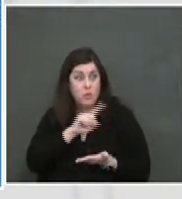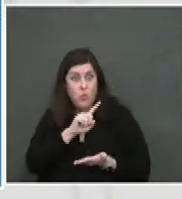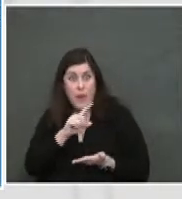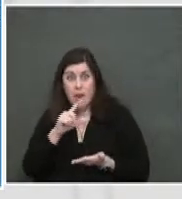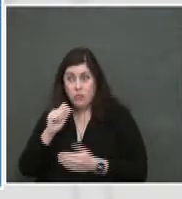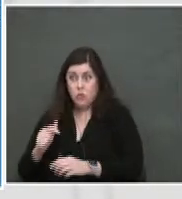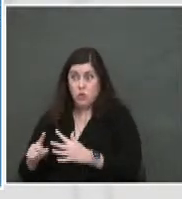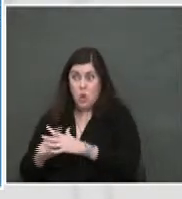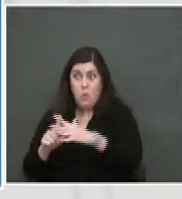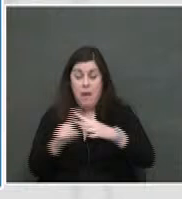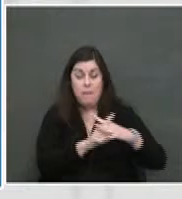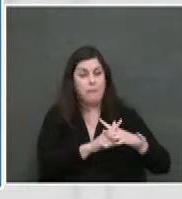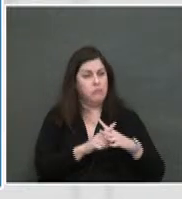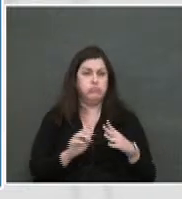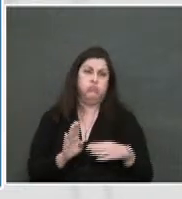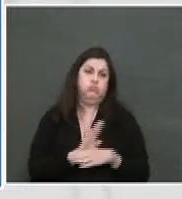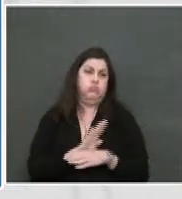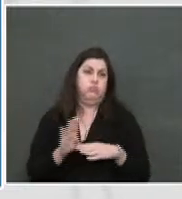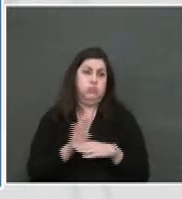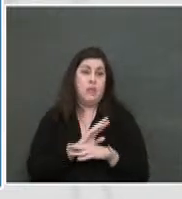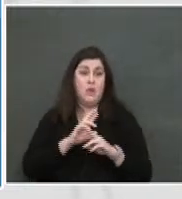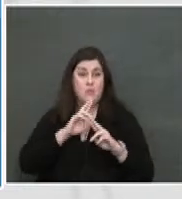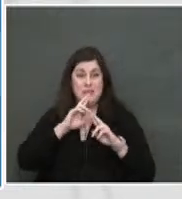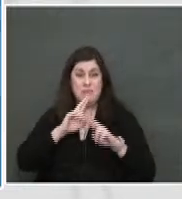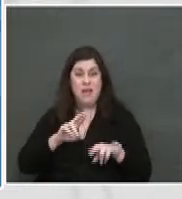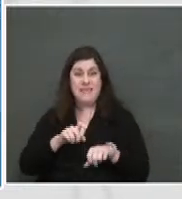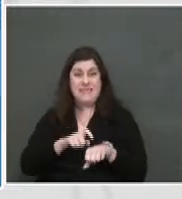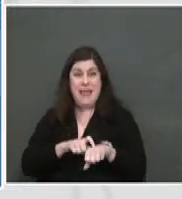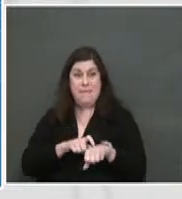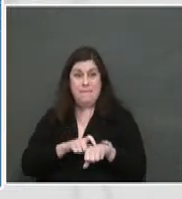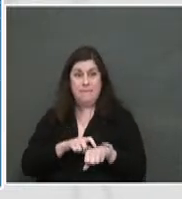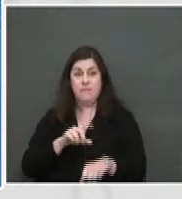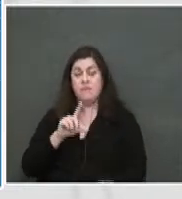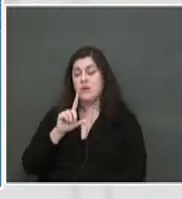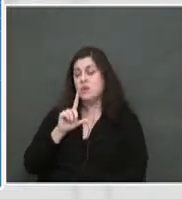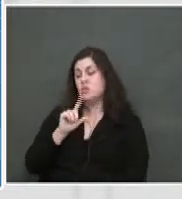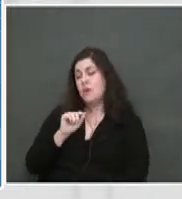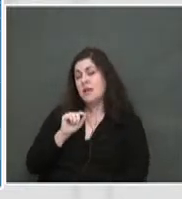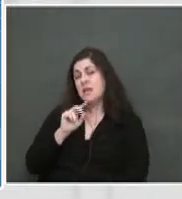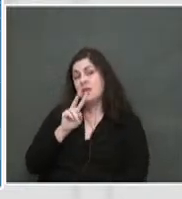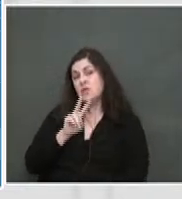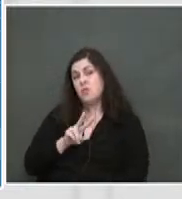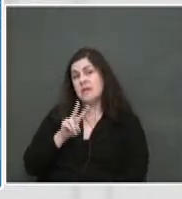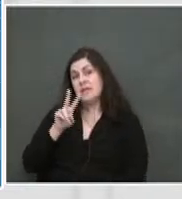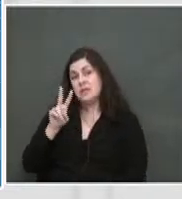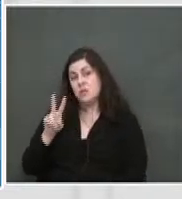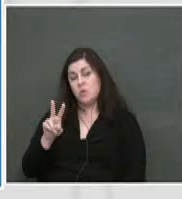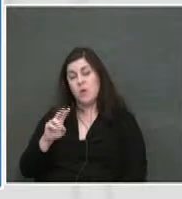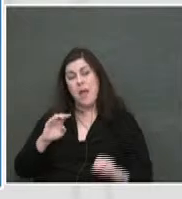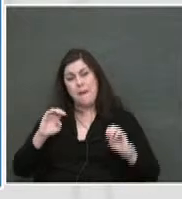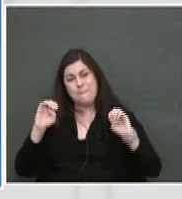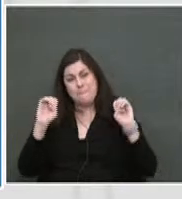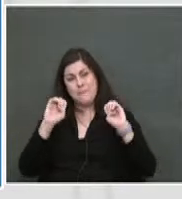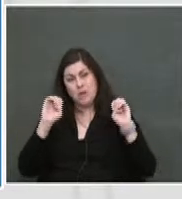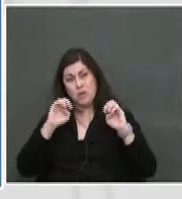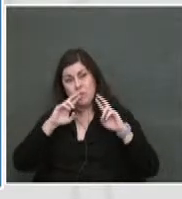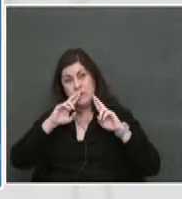Our response times, looking back to 2022, our emergency response times have improved every